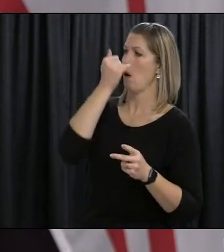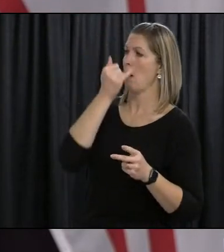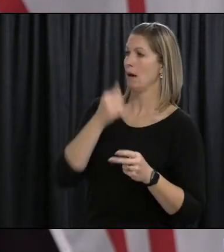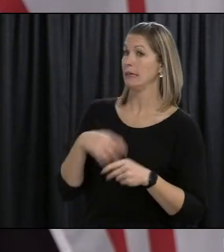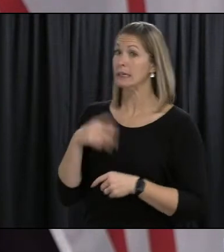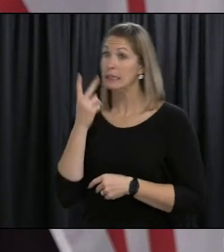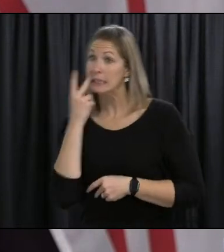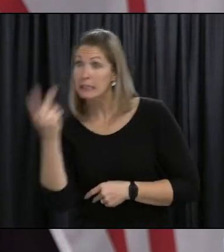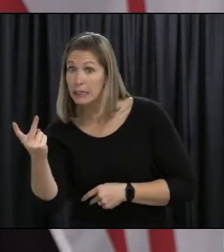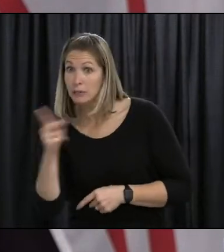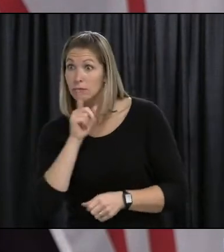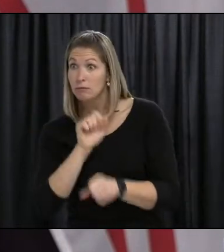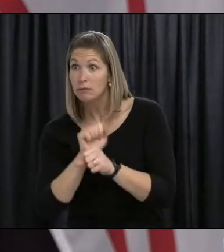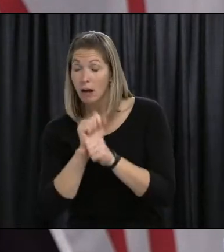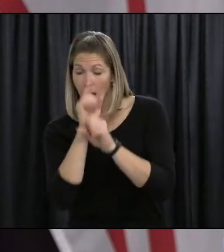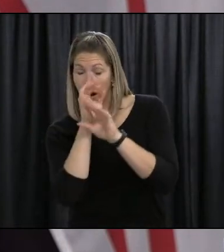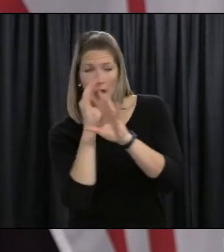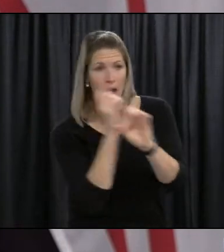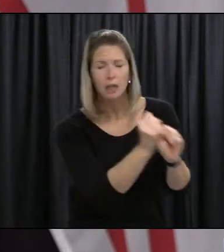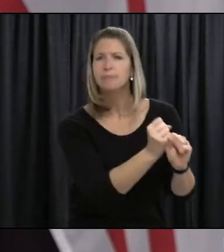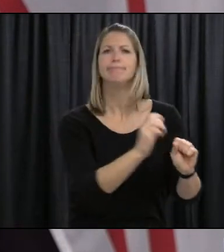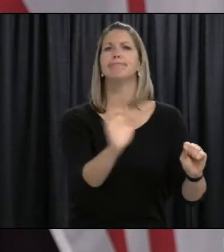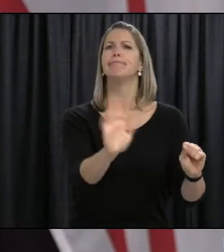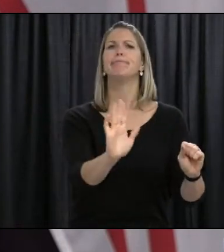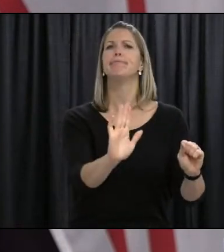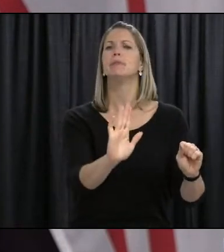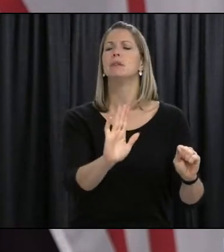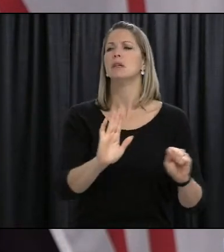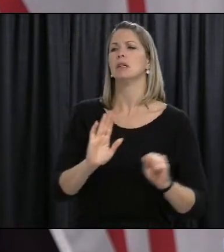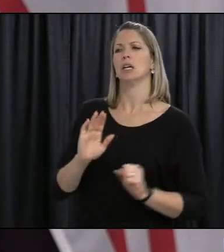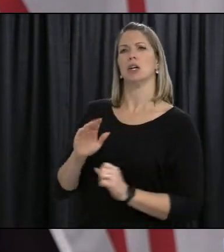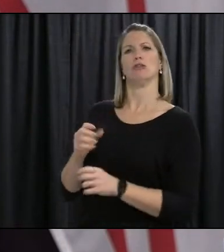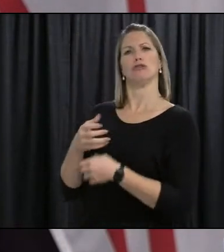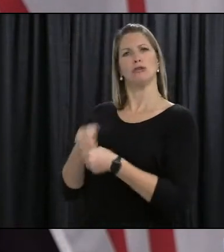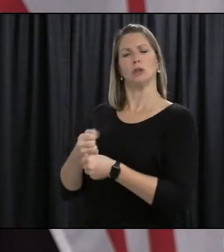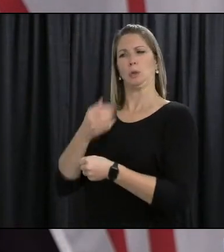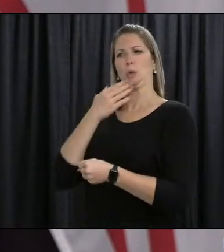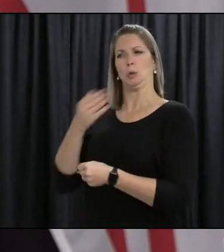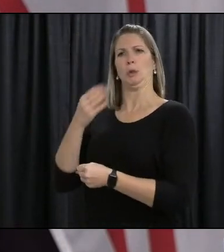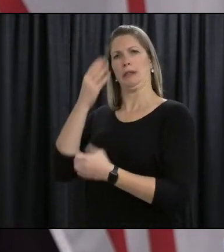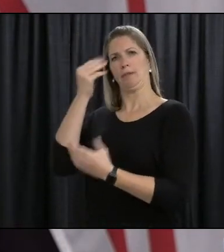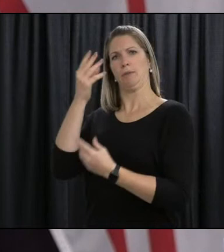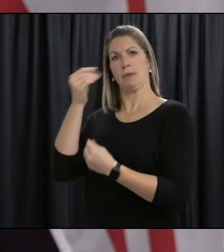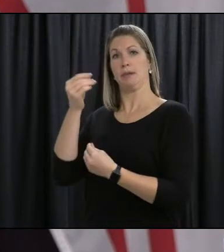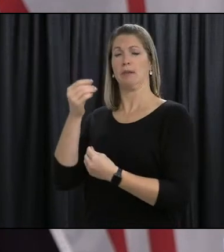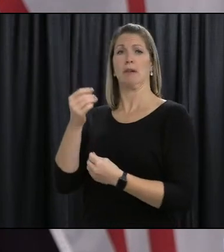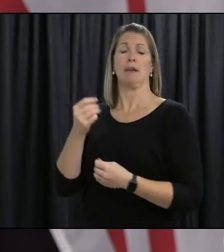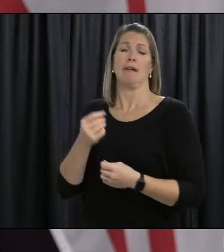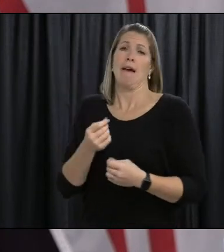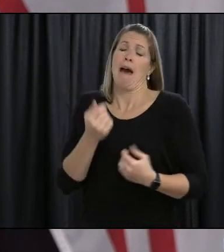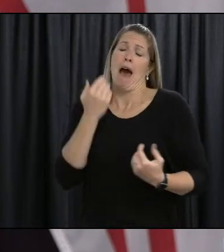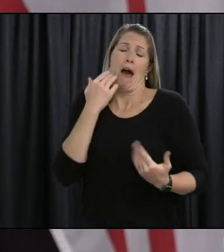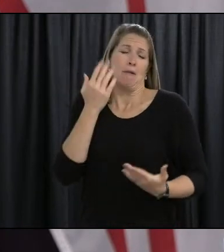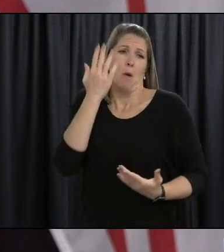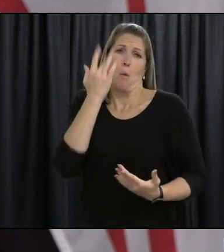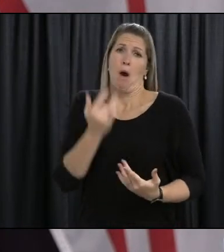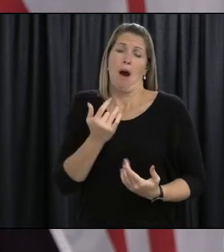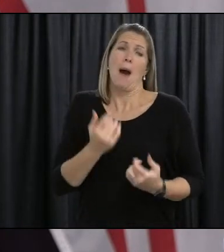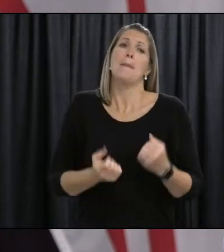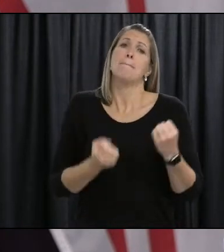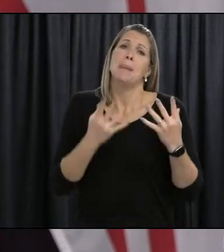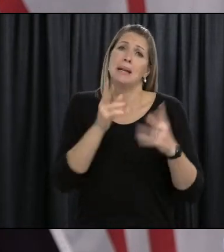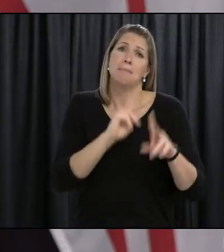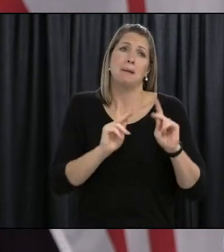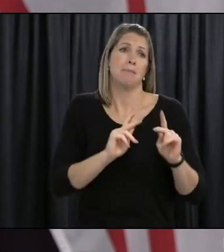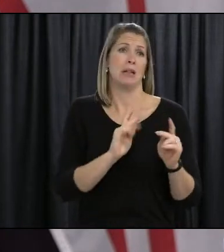there for some people who simply believe because it's on the internet and it's written down. For some reason, it must be